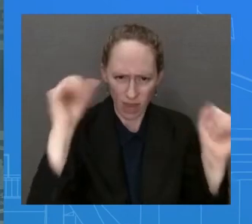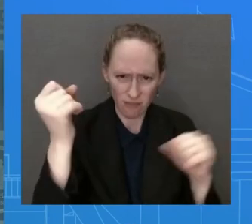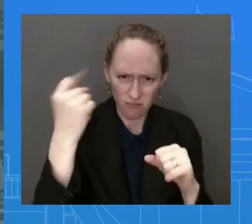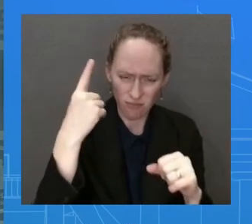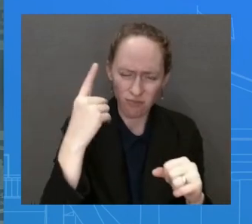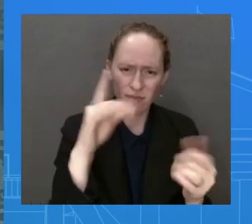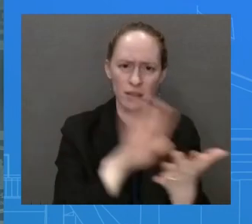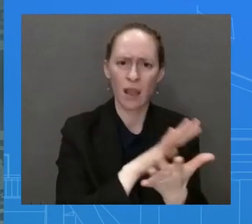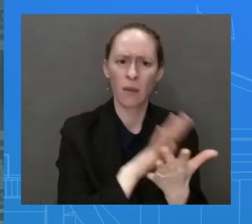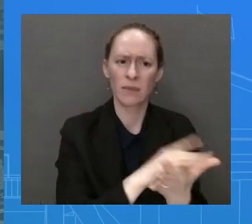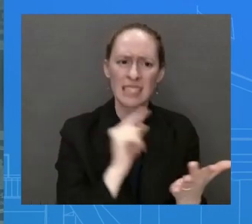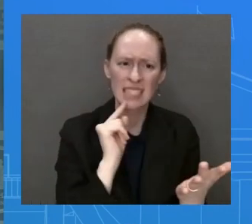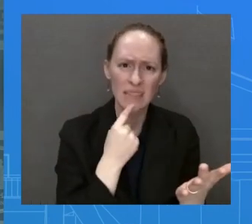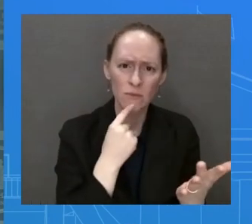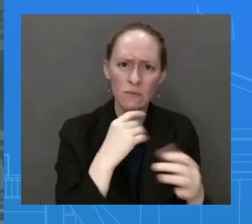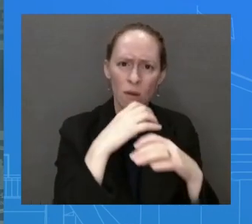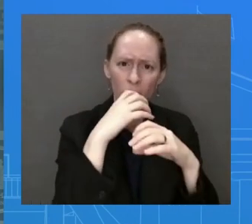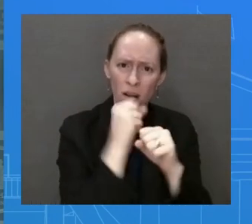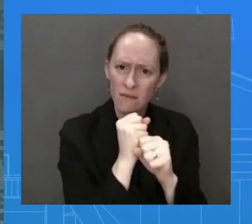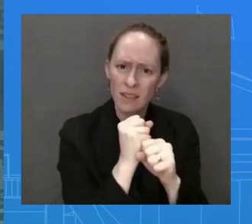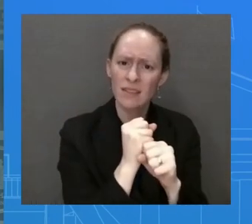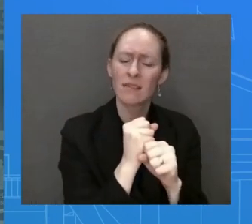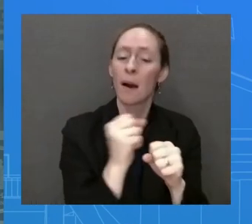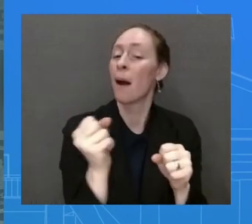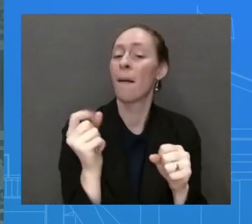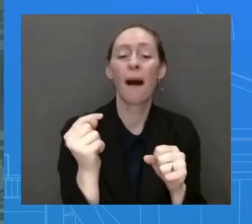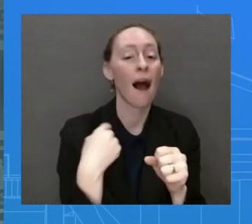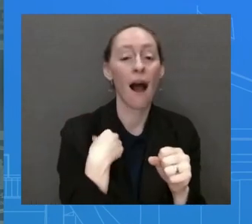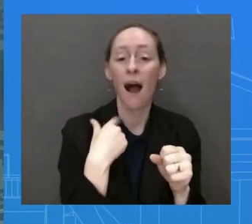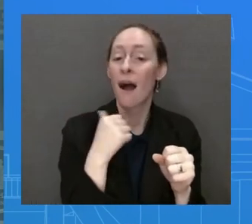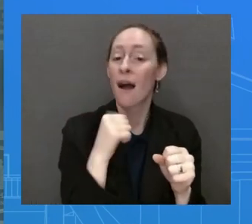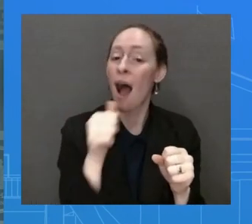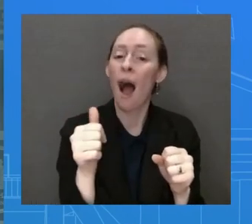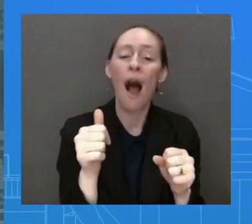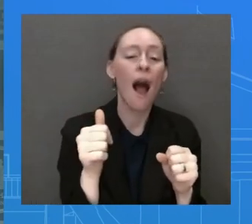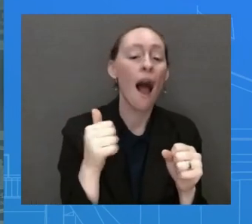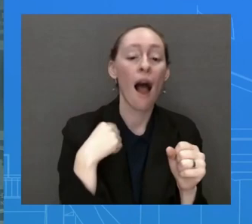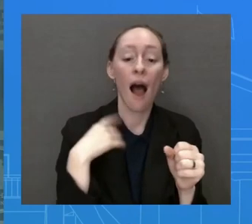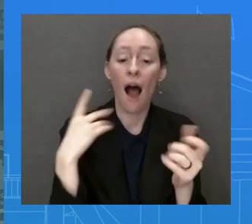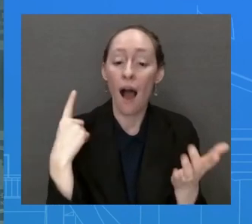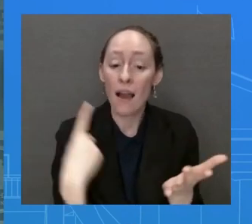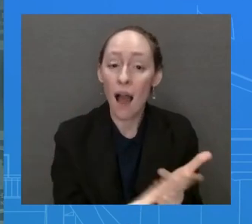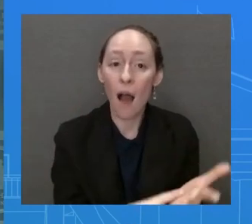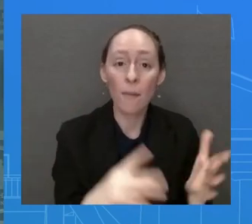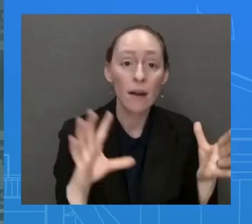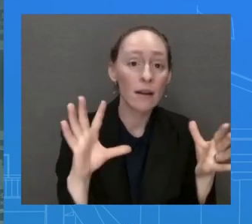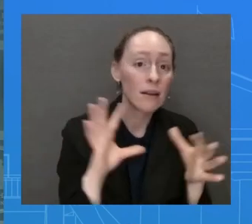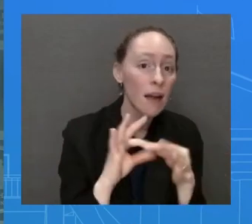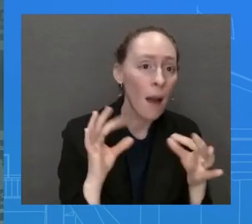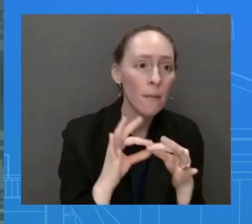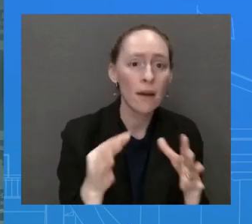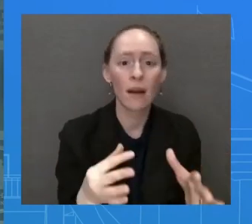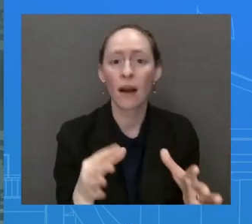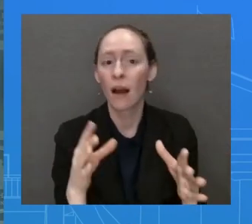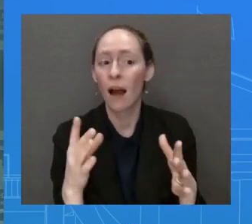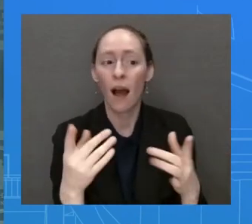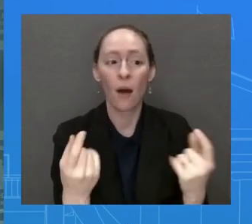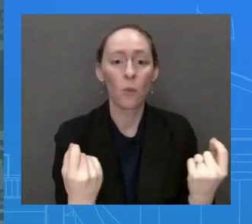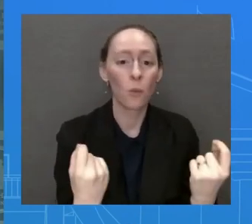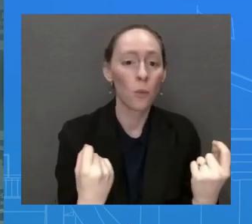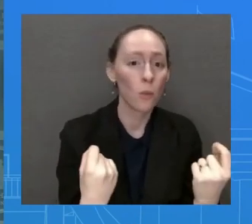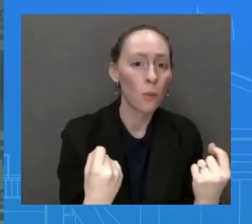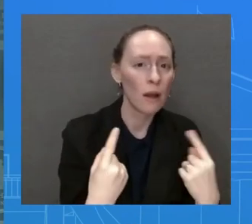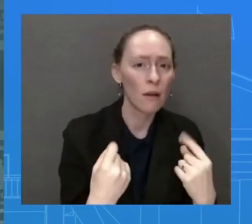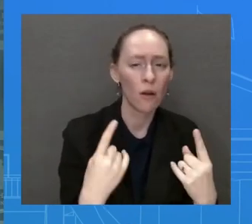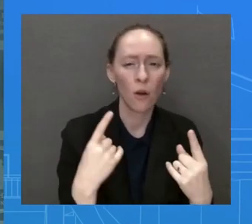going to go into any specifics from here. If you have any questions, anything further that's related to the review, or I refer you to the Department